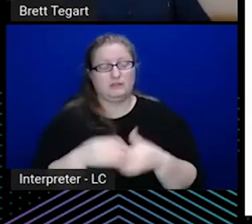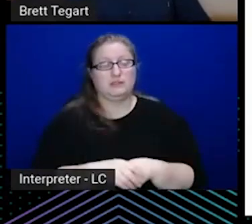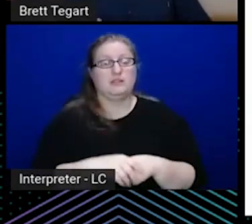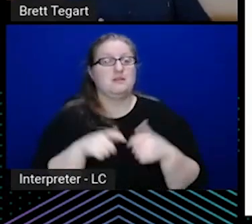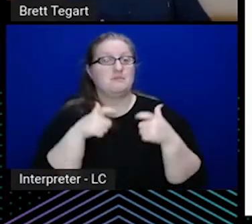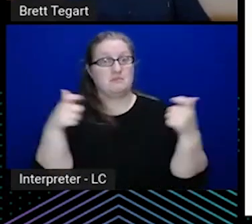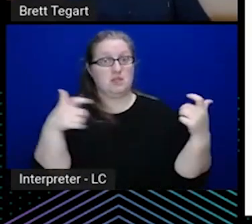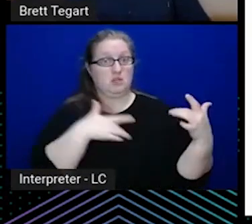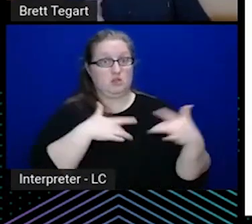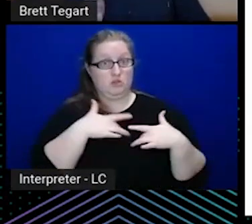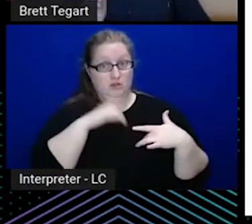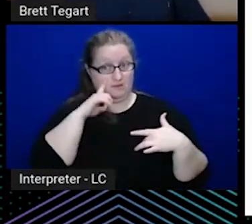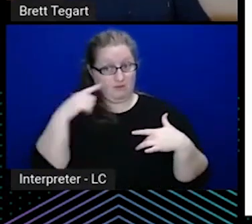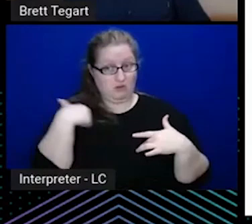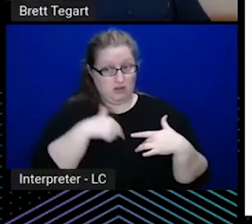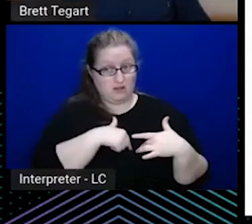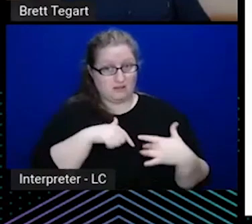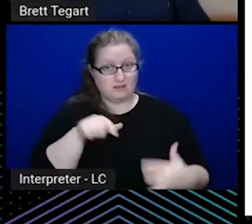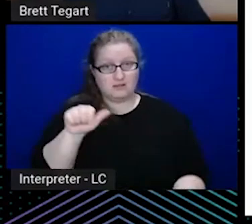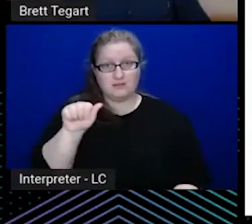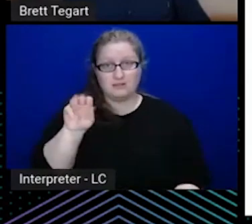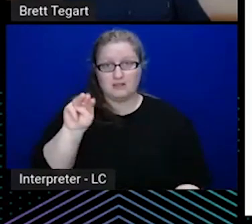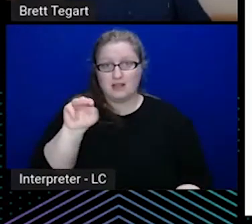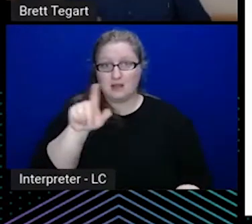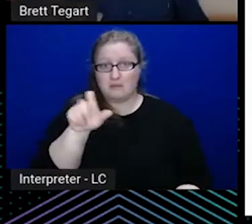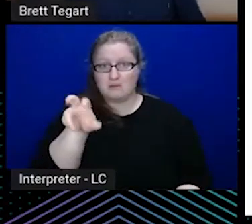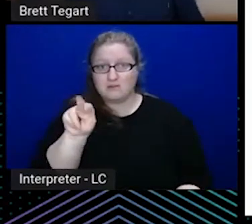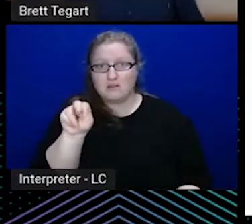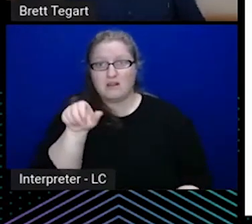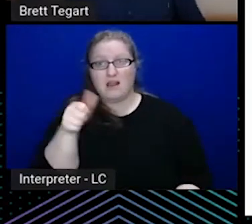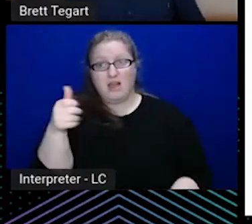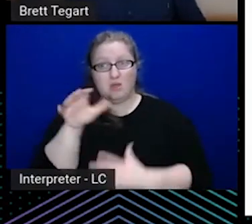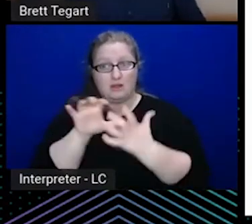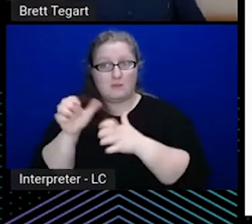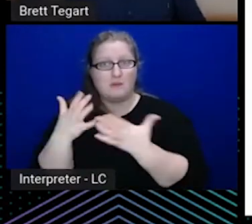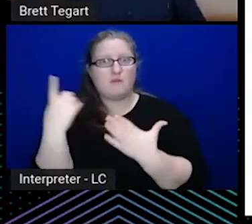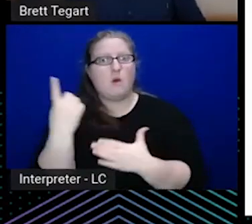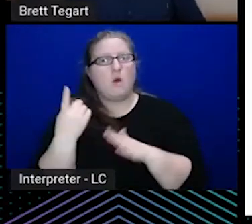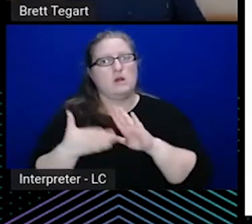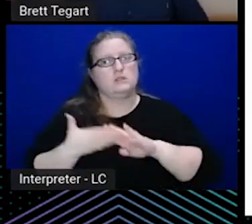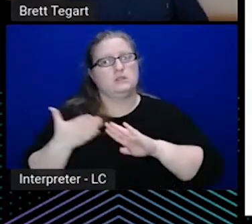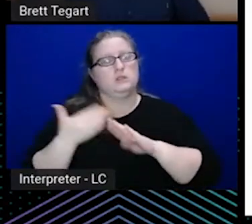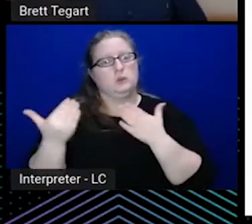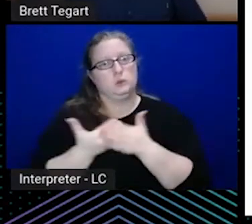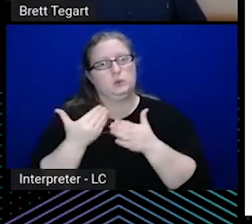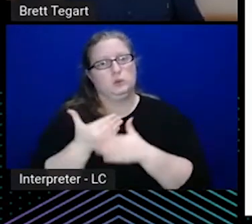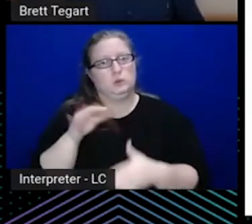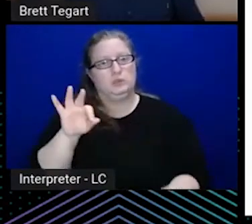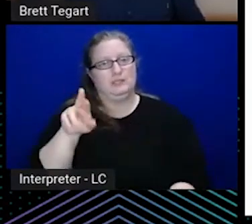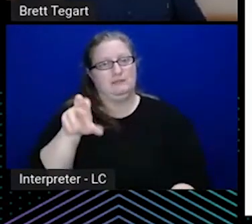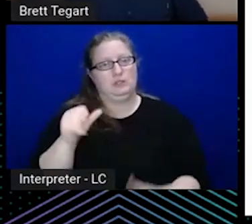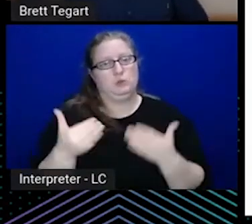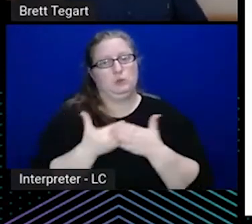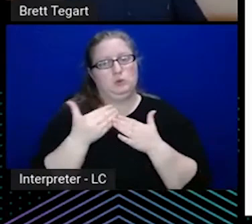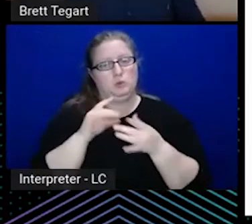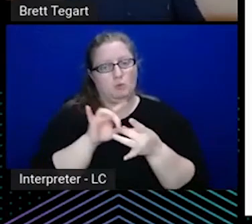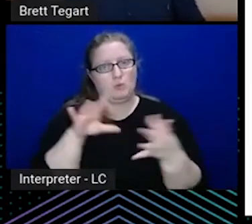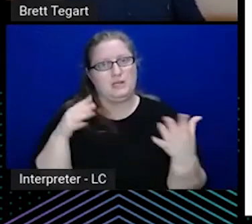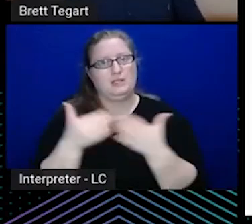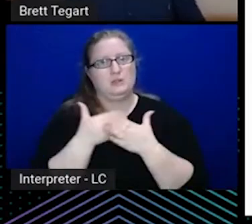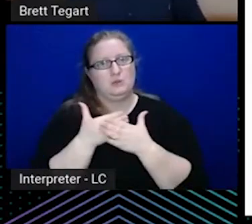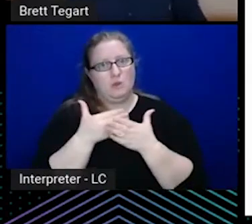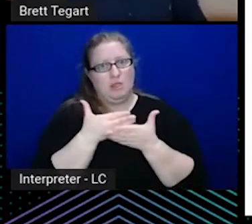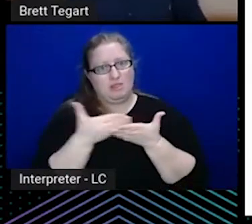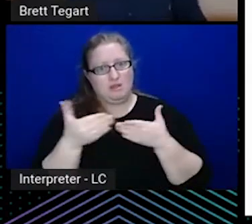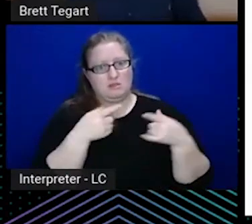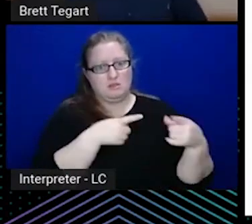for us here is Amazon and other cloud providers are always producing new features. There's new features being released for S3 and other services